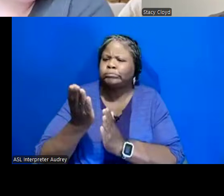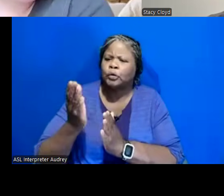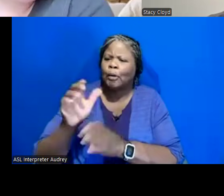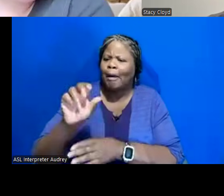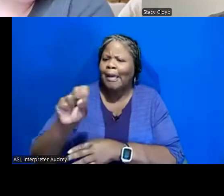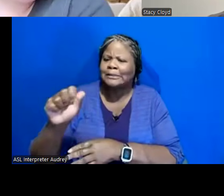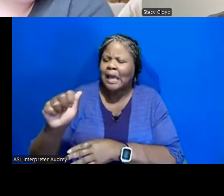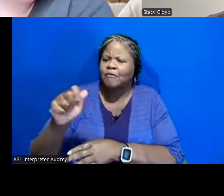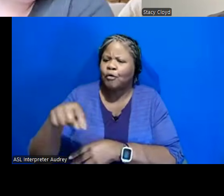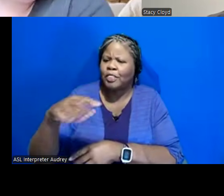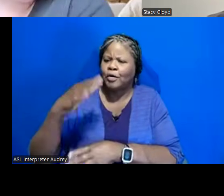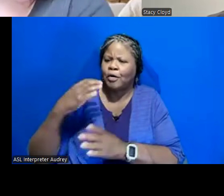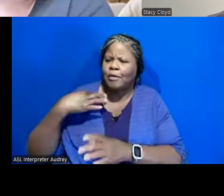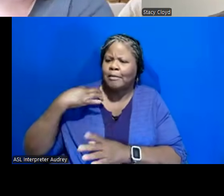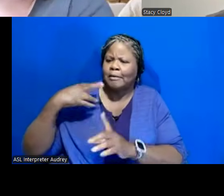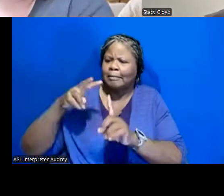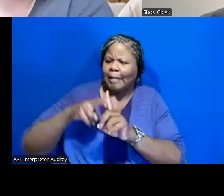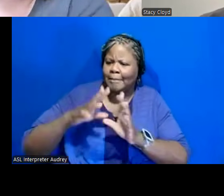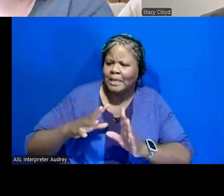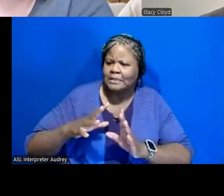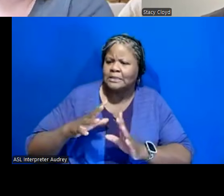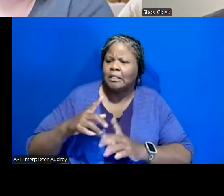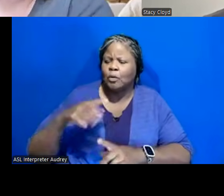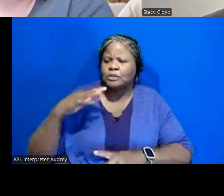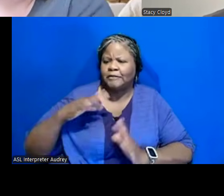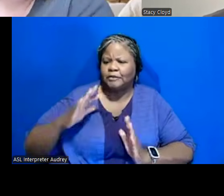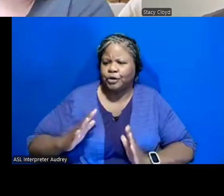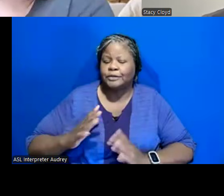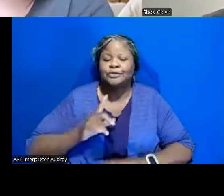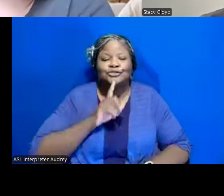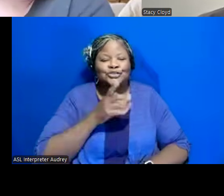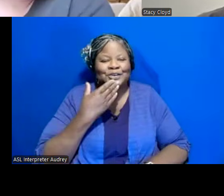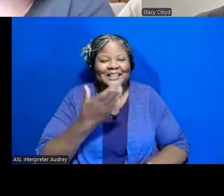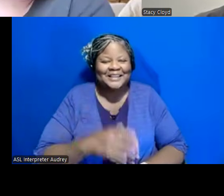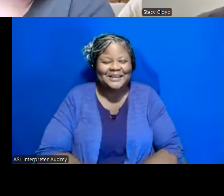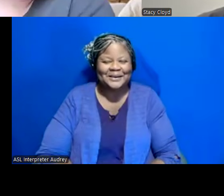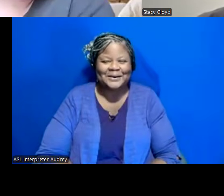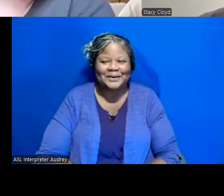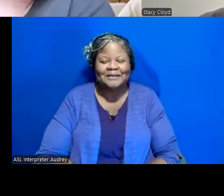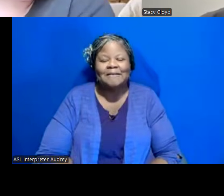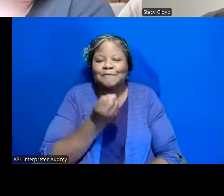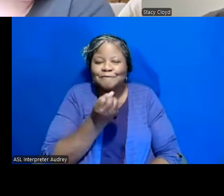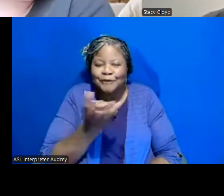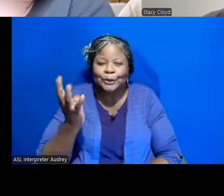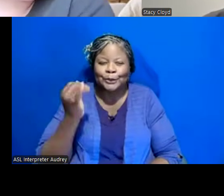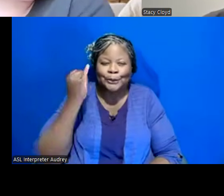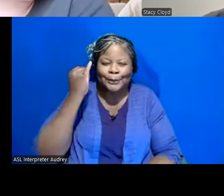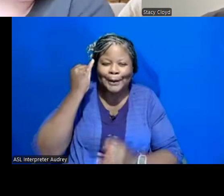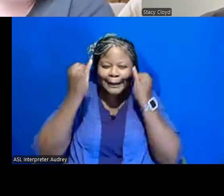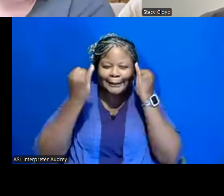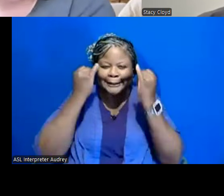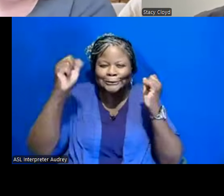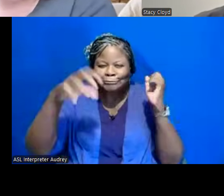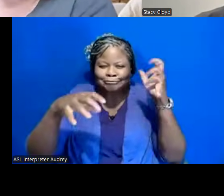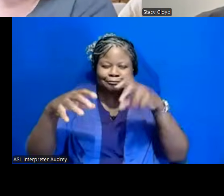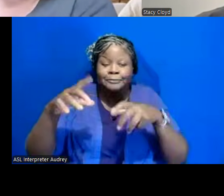of claimants and beneficiaries. Sure, thank you. I have a couple of ideas here. The